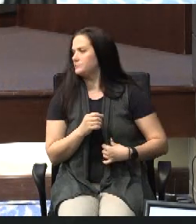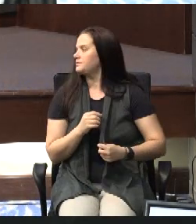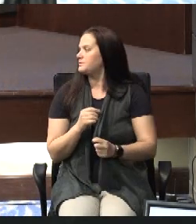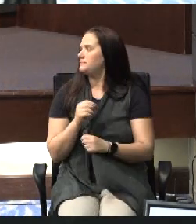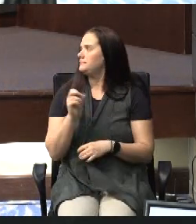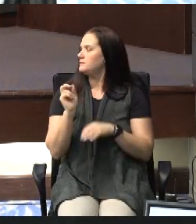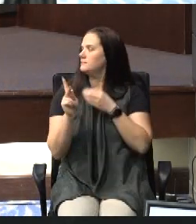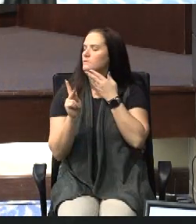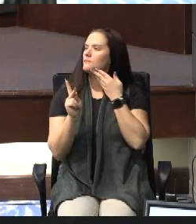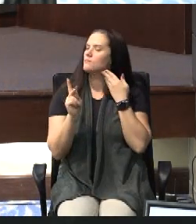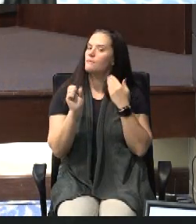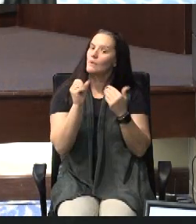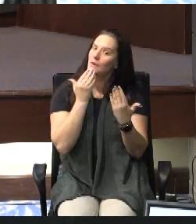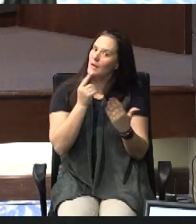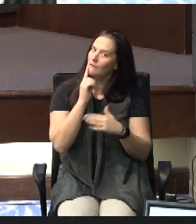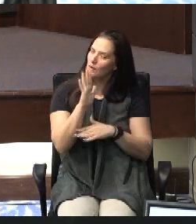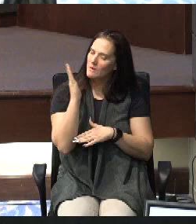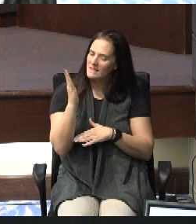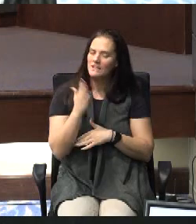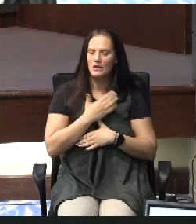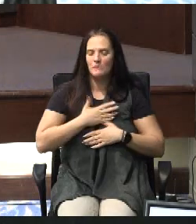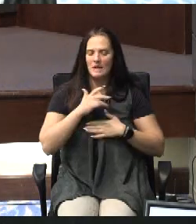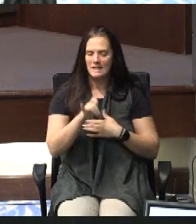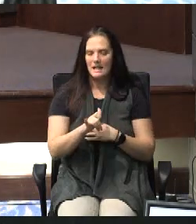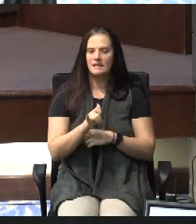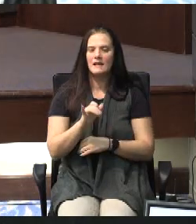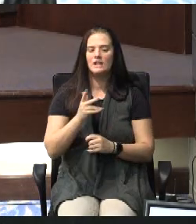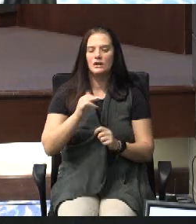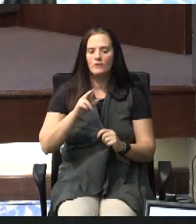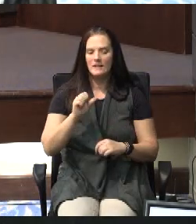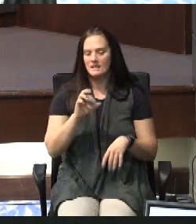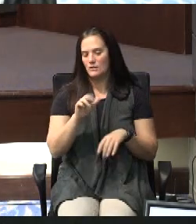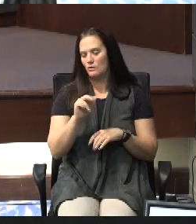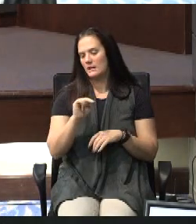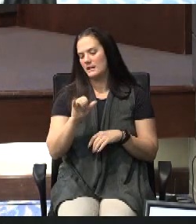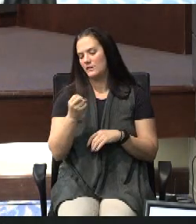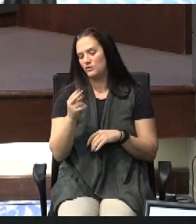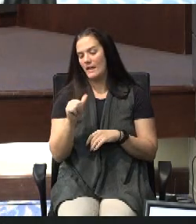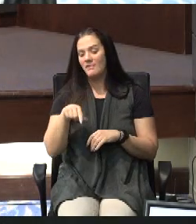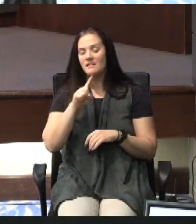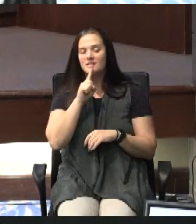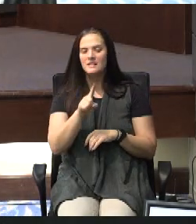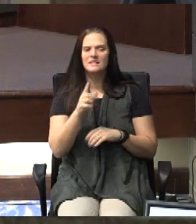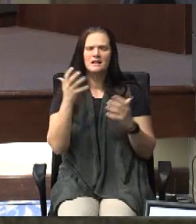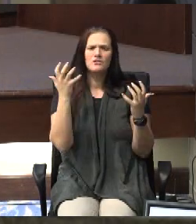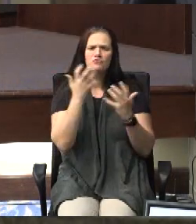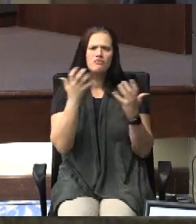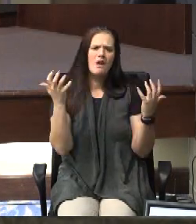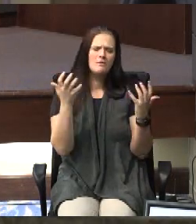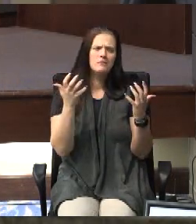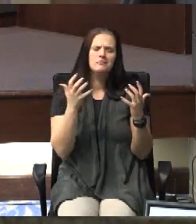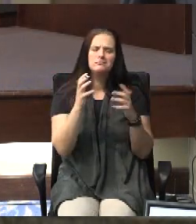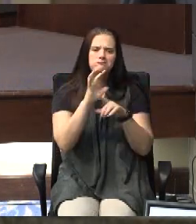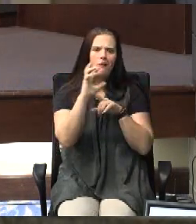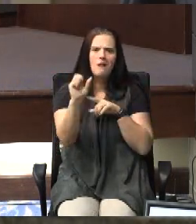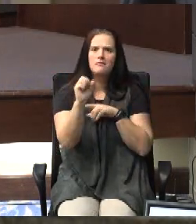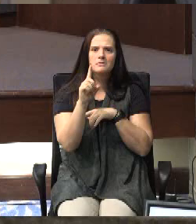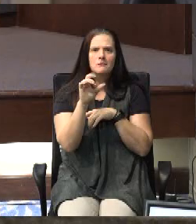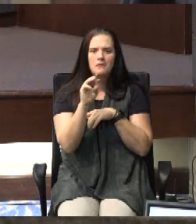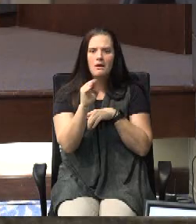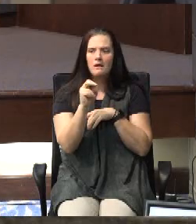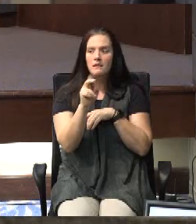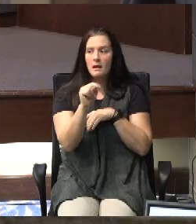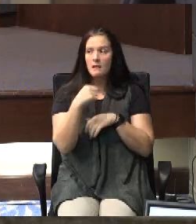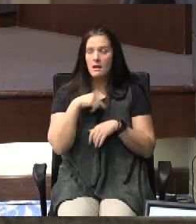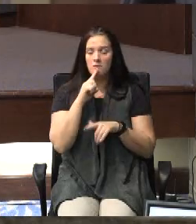Okay, so thank you for your presentation. Appreciate that, Chris and Renisha. This is an incredibly awesome document,